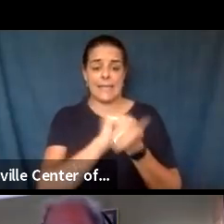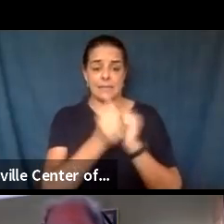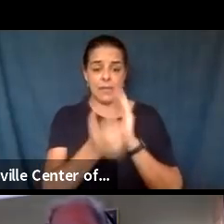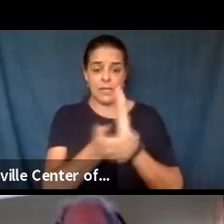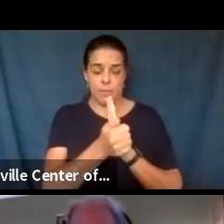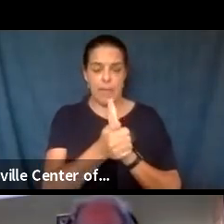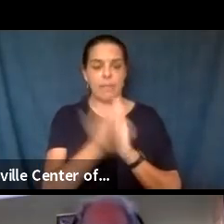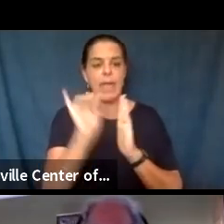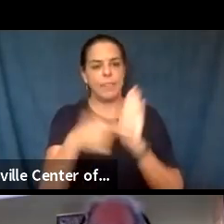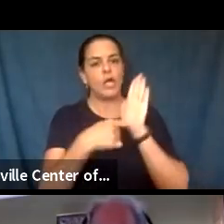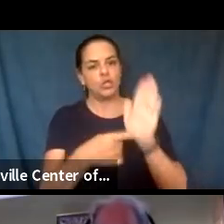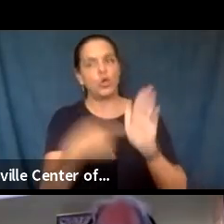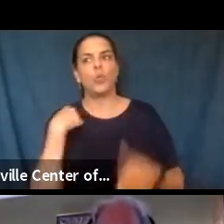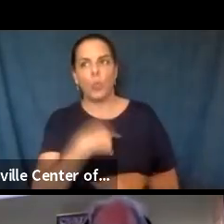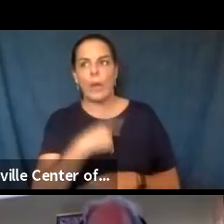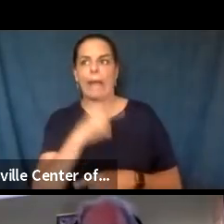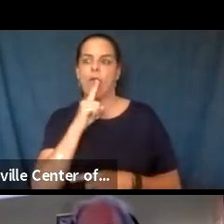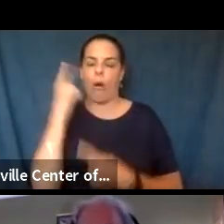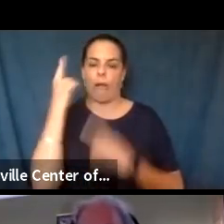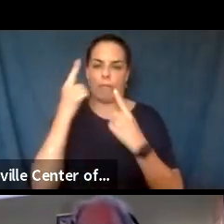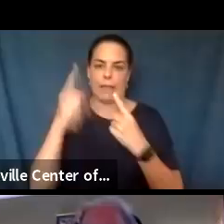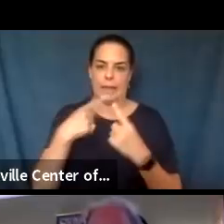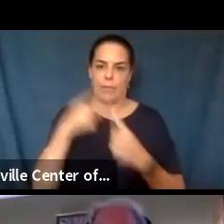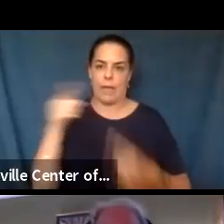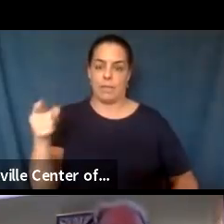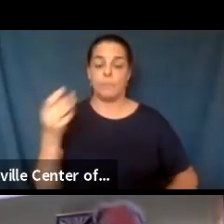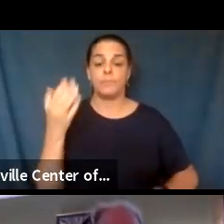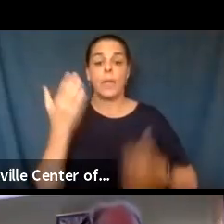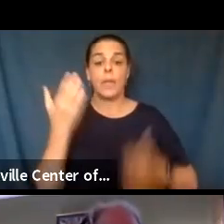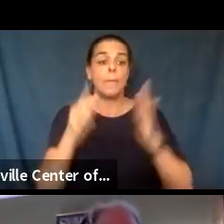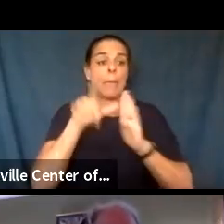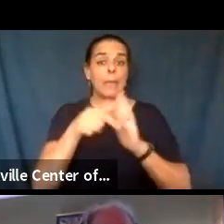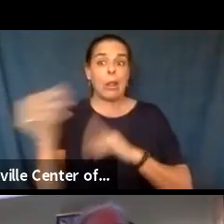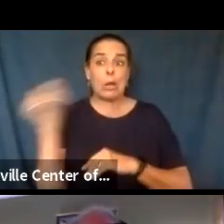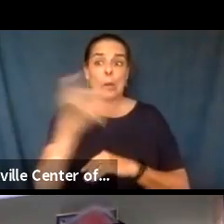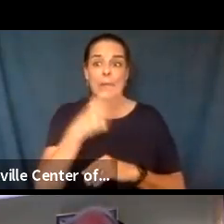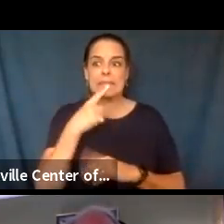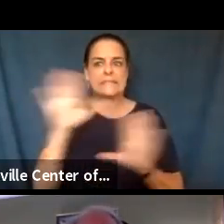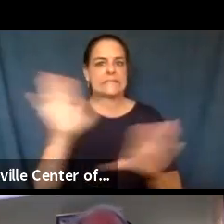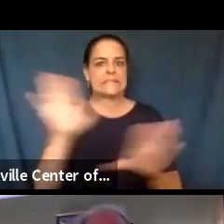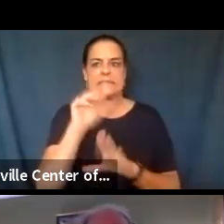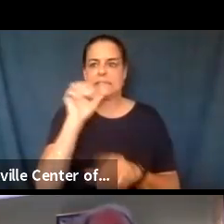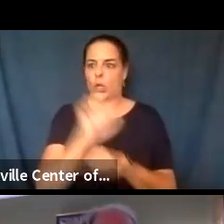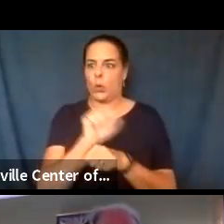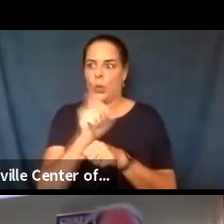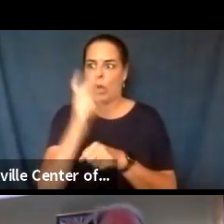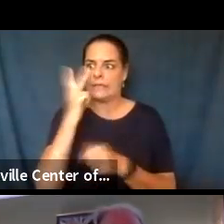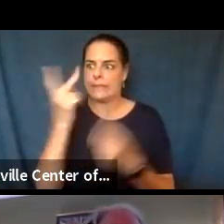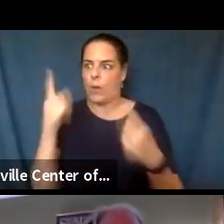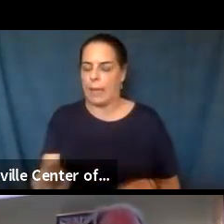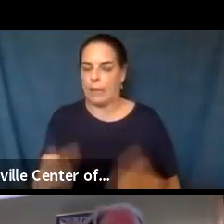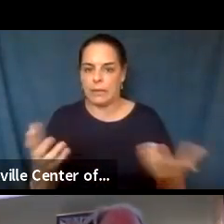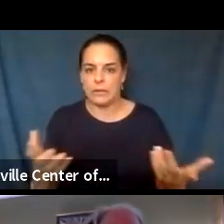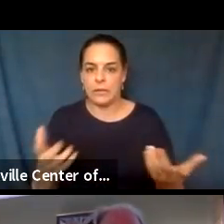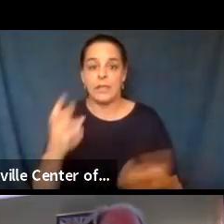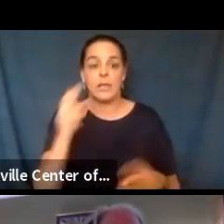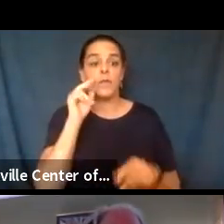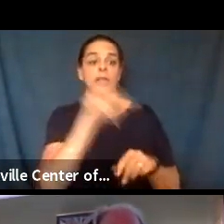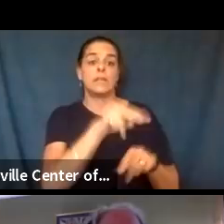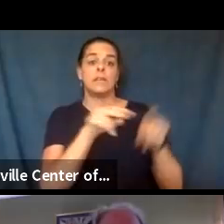thoughtful. You know, we might still have to come back and say, hey, that didn't work, and look what happened. You know, if you look at